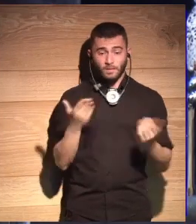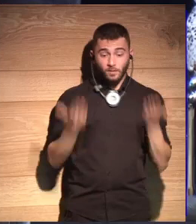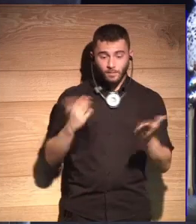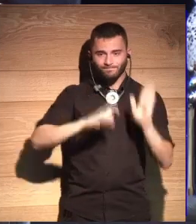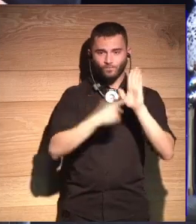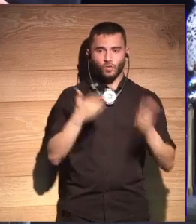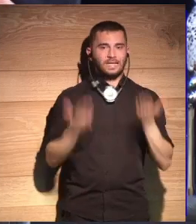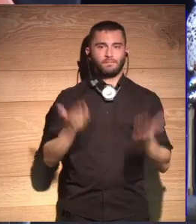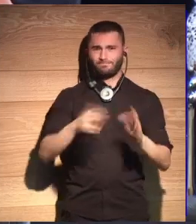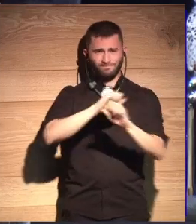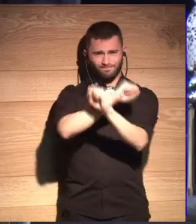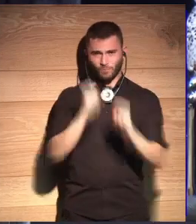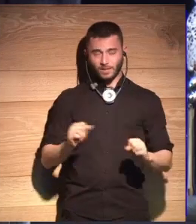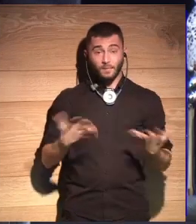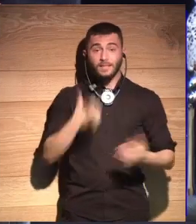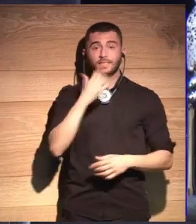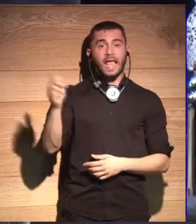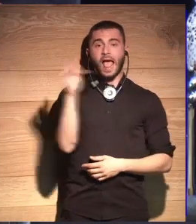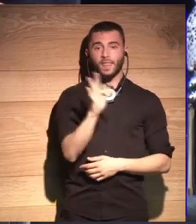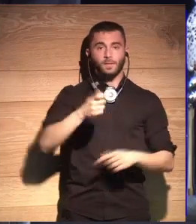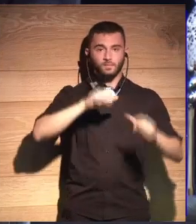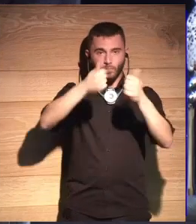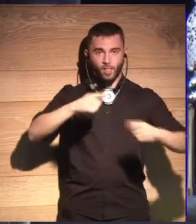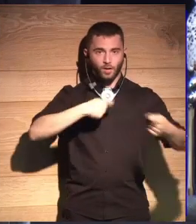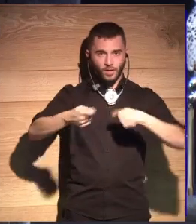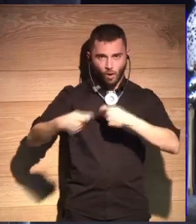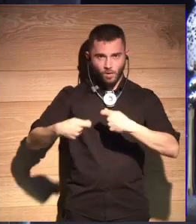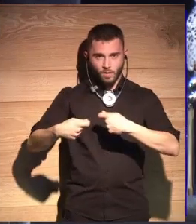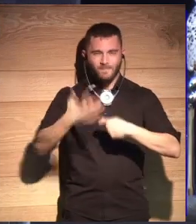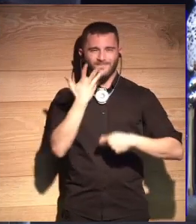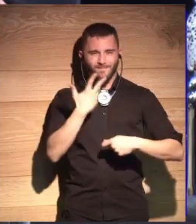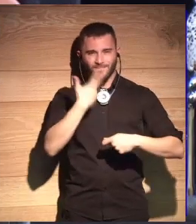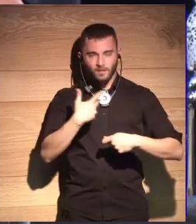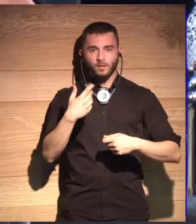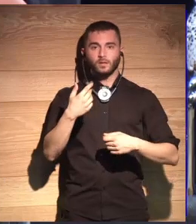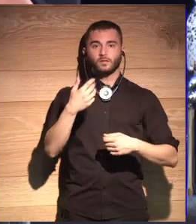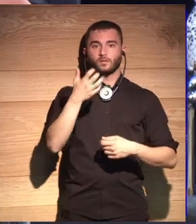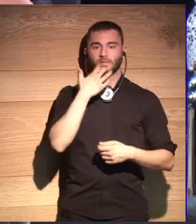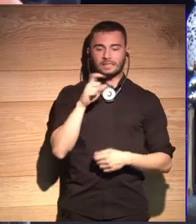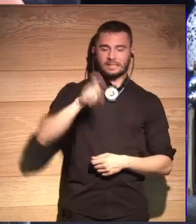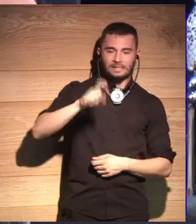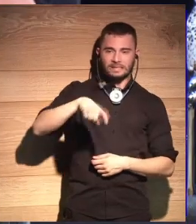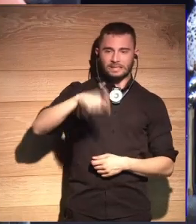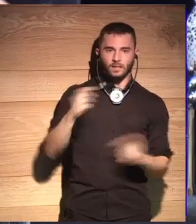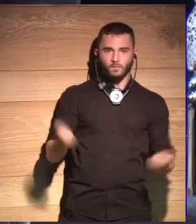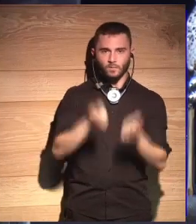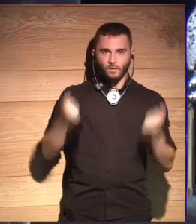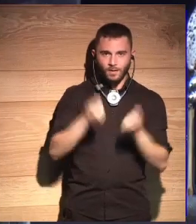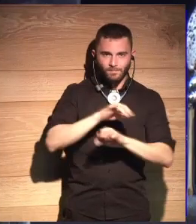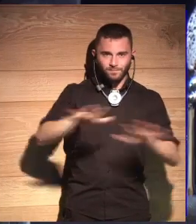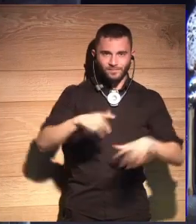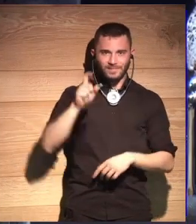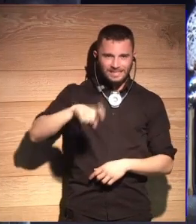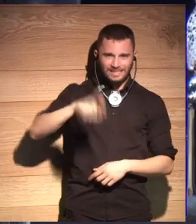making 25 pages on paper, and it's impossible to contrast the reality or the veracity of all those news.